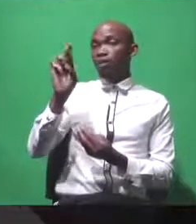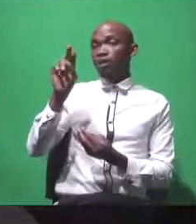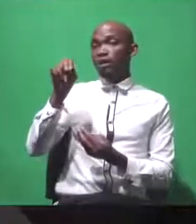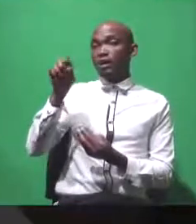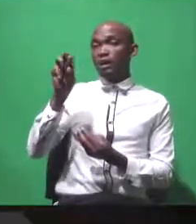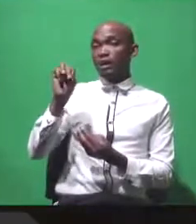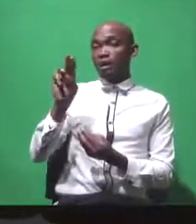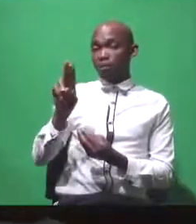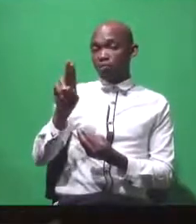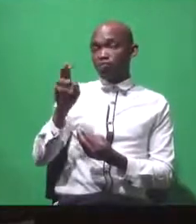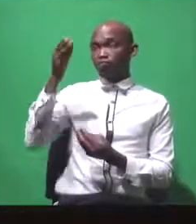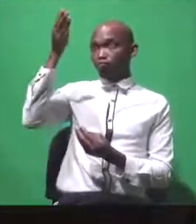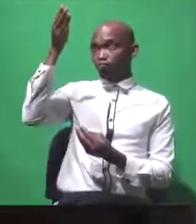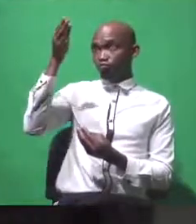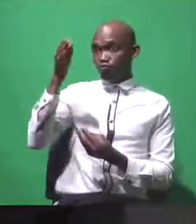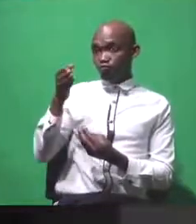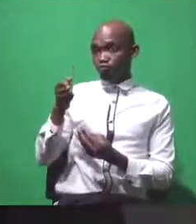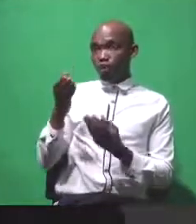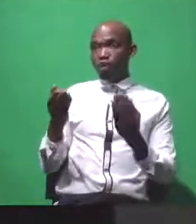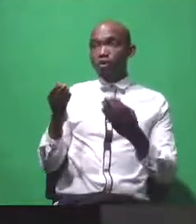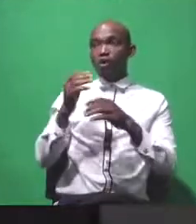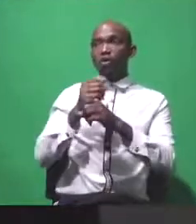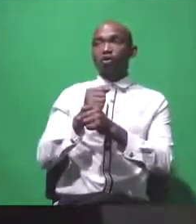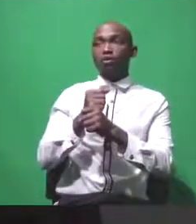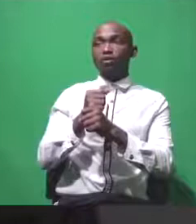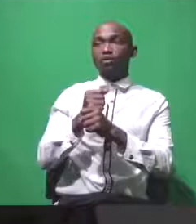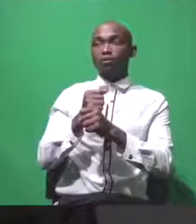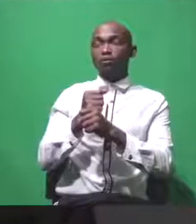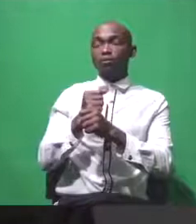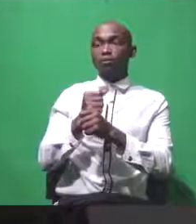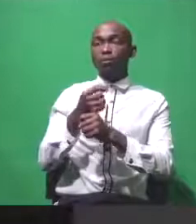You got how much?